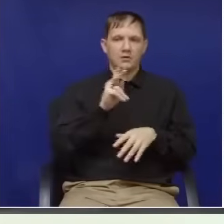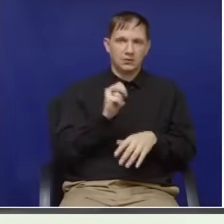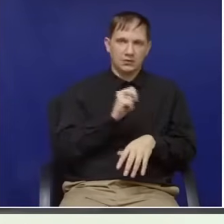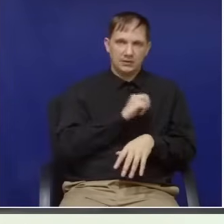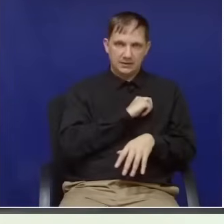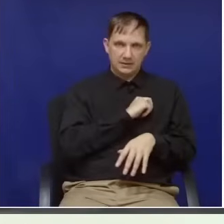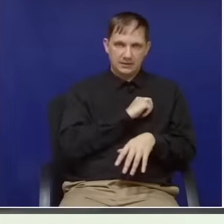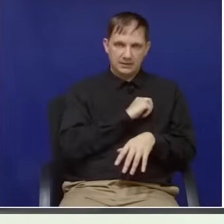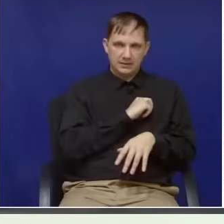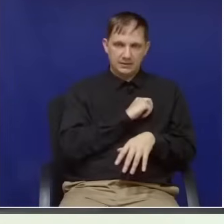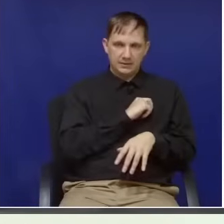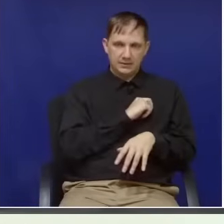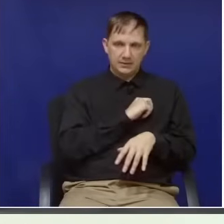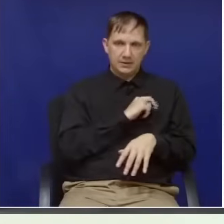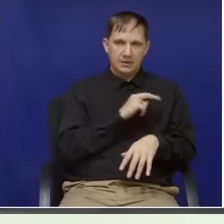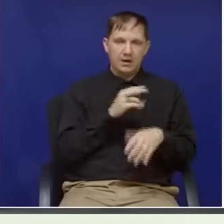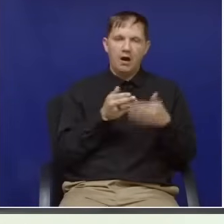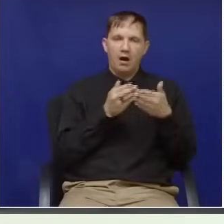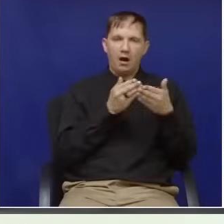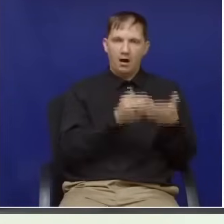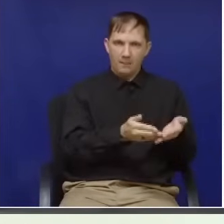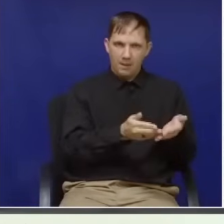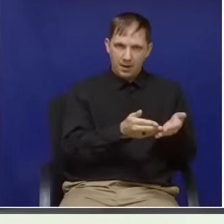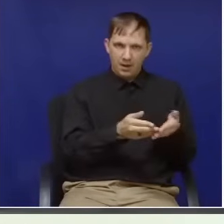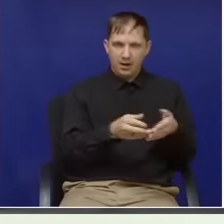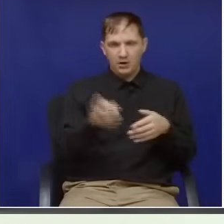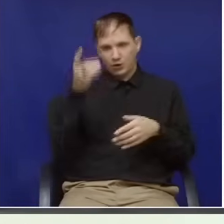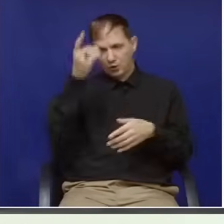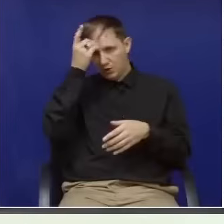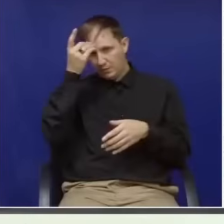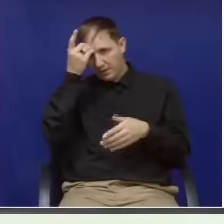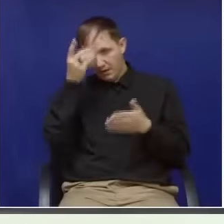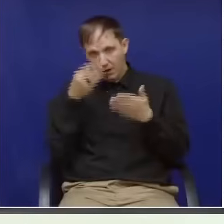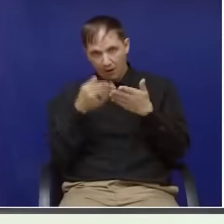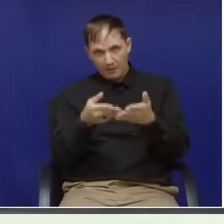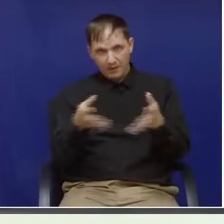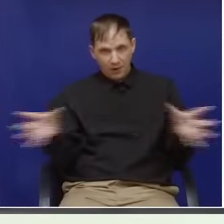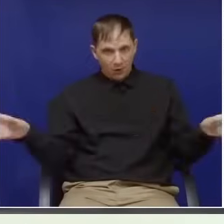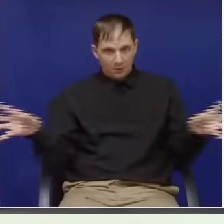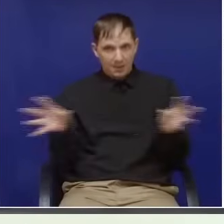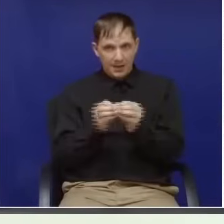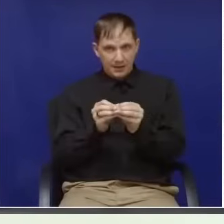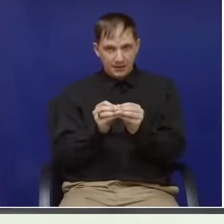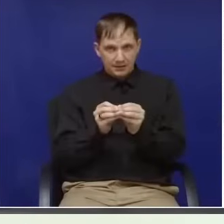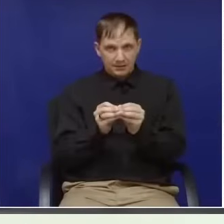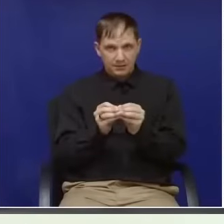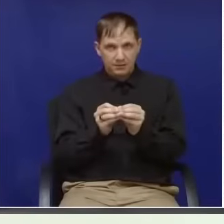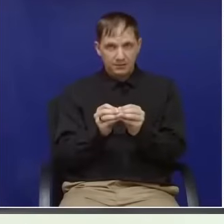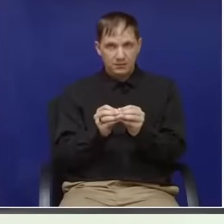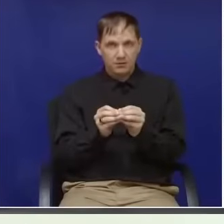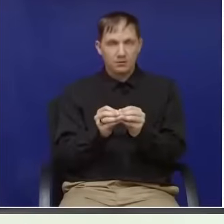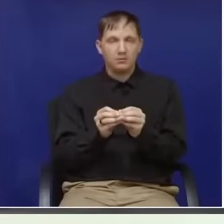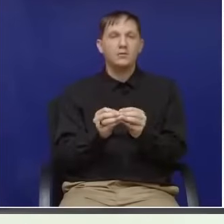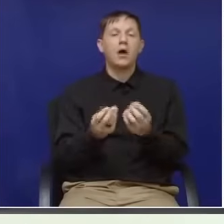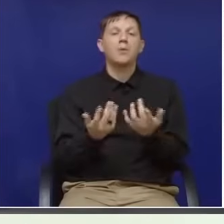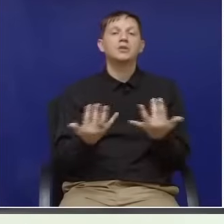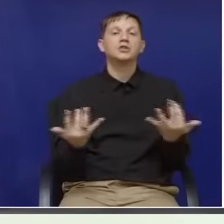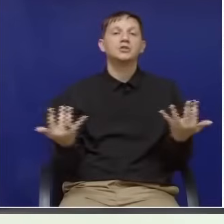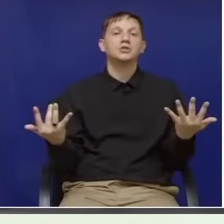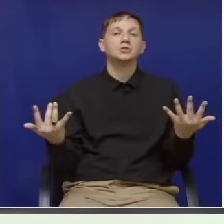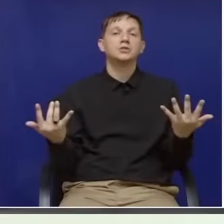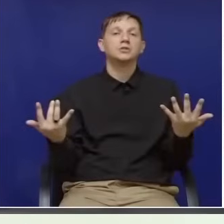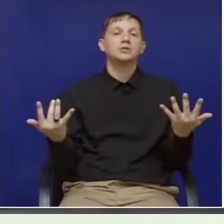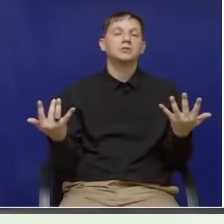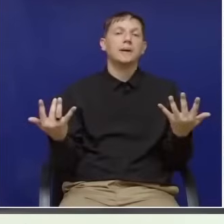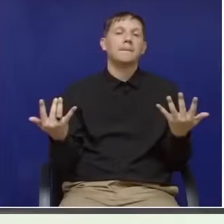KwaZulu-Natal, Harbour and Durban. The combined allocation for these seaports are as follows.